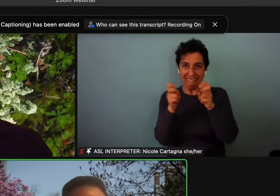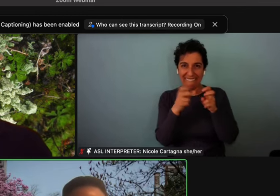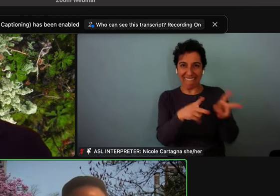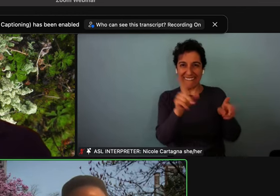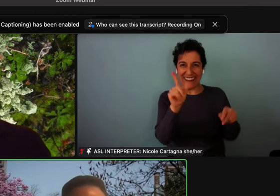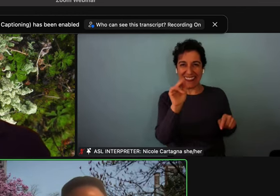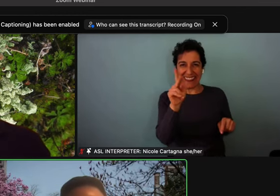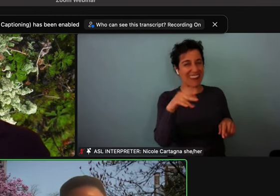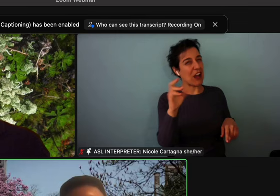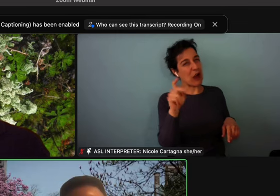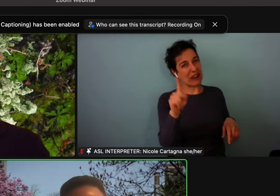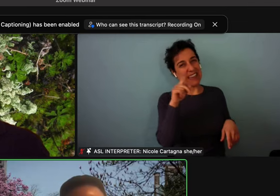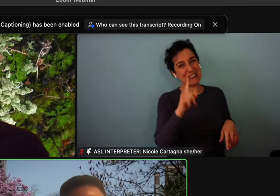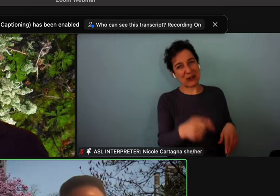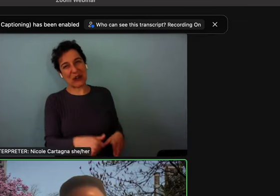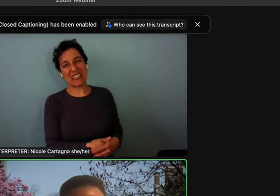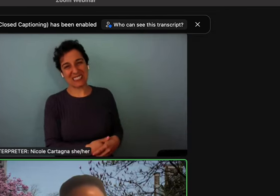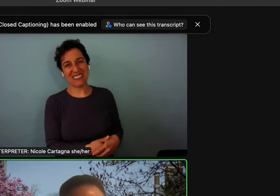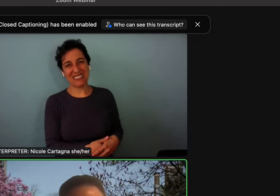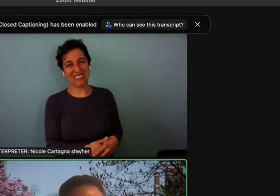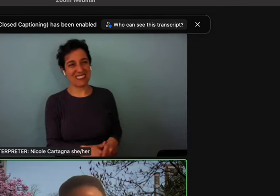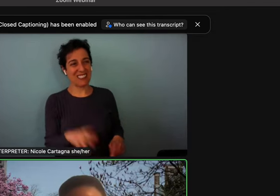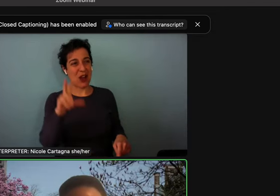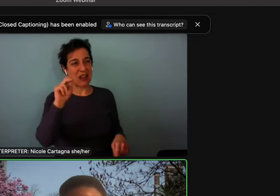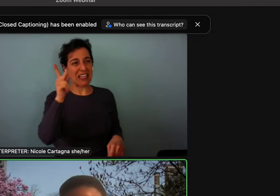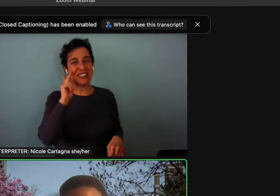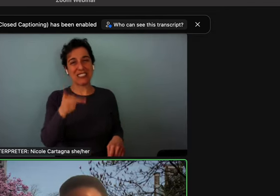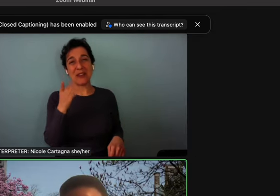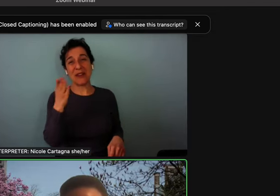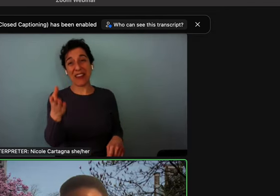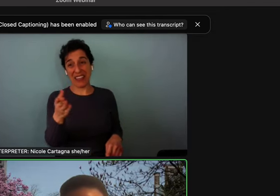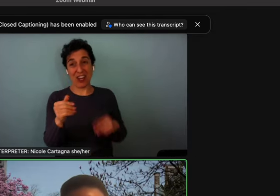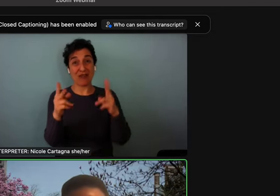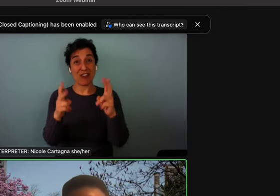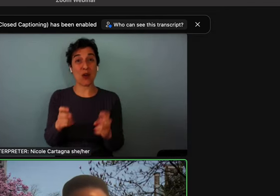Okay, yeah. Sure. Thanks. All right, excellent. See you over Recording there. Recording stopped.